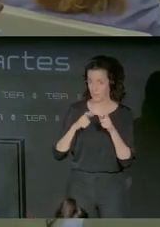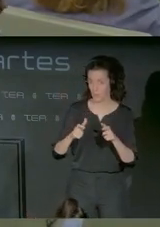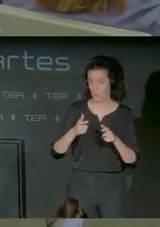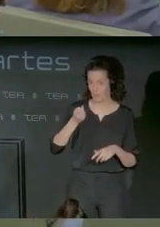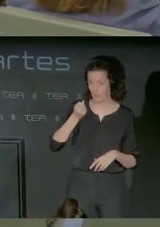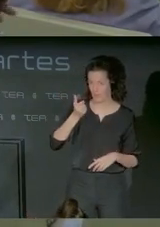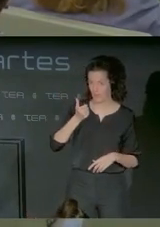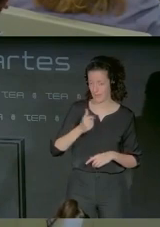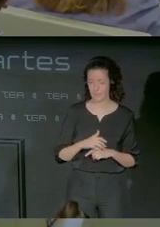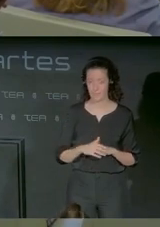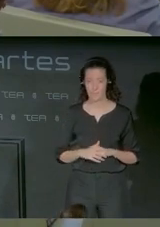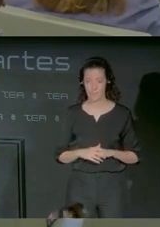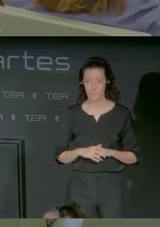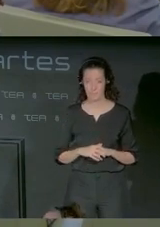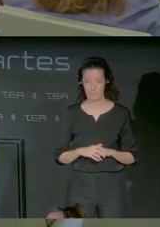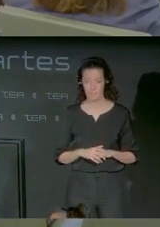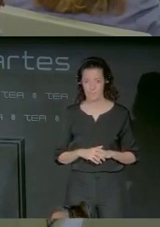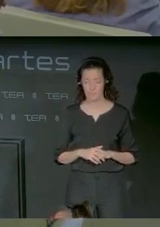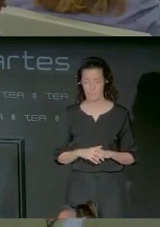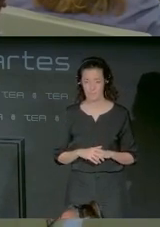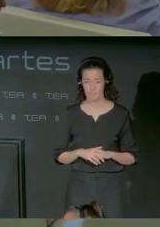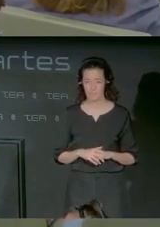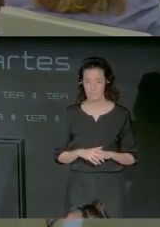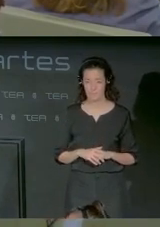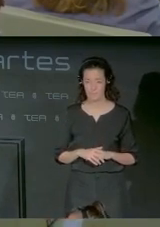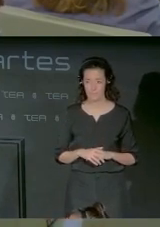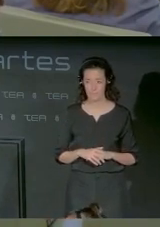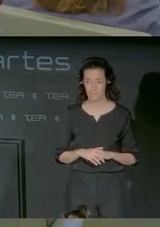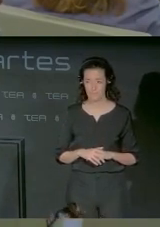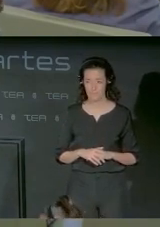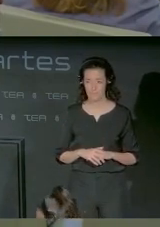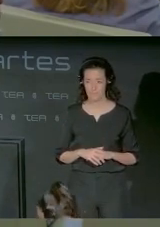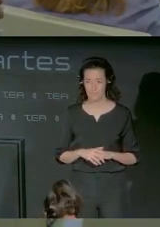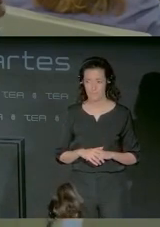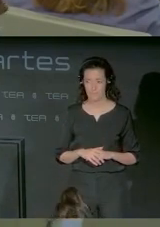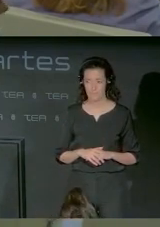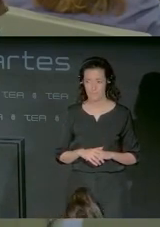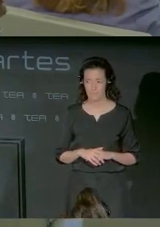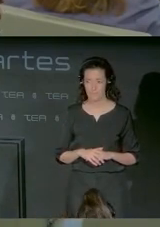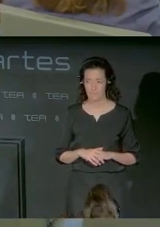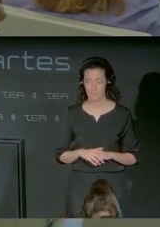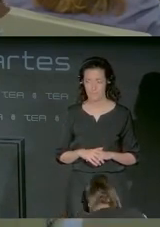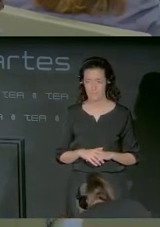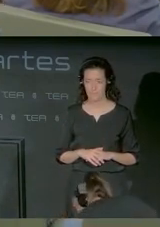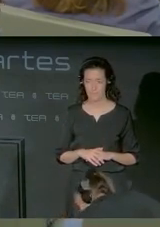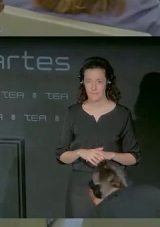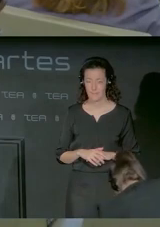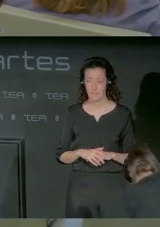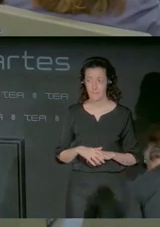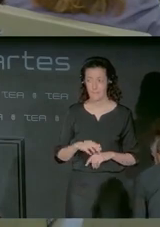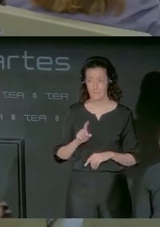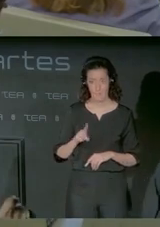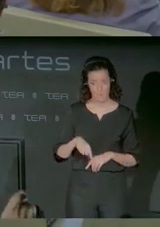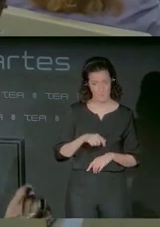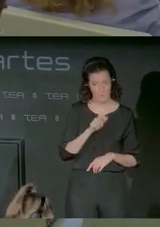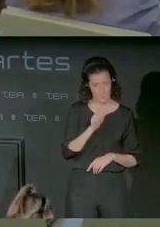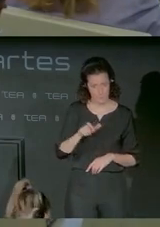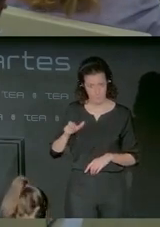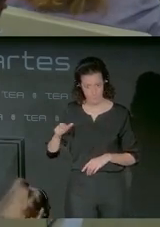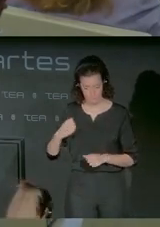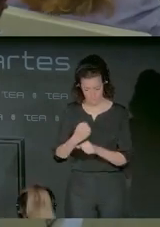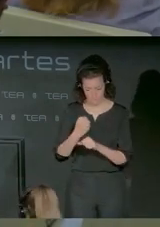job in the industry? Because from my experience, I feel like it's kind of difficult to find a job in the game industry. And if that